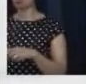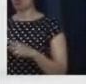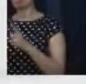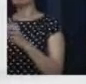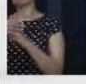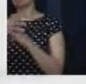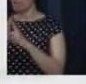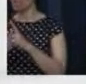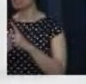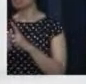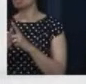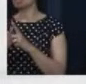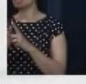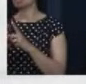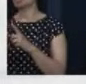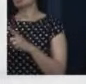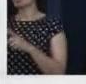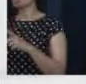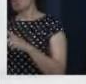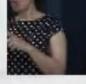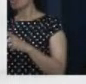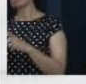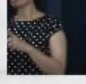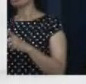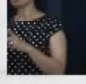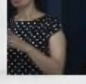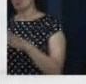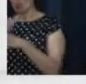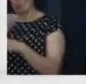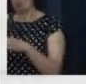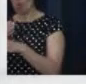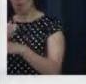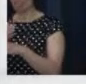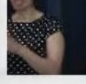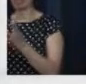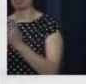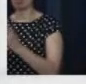God were making his appeal through us.